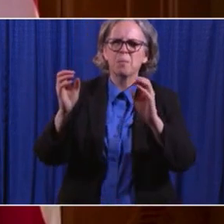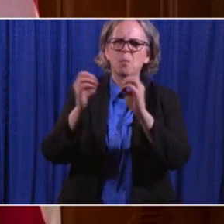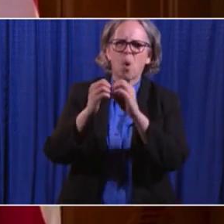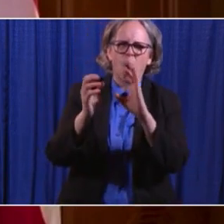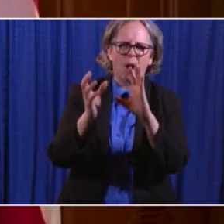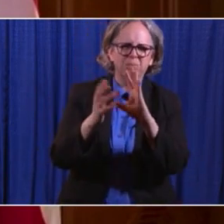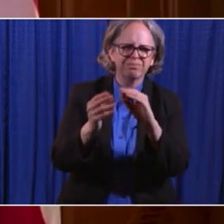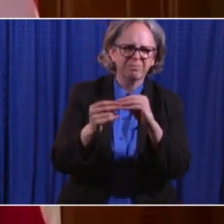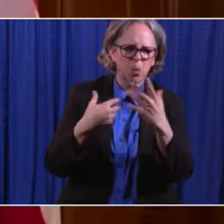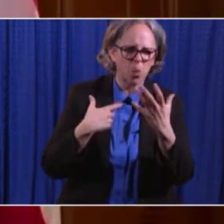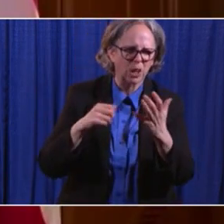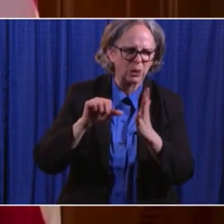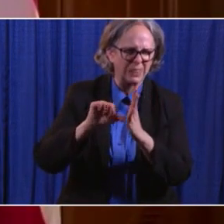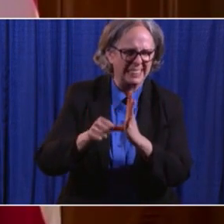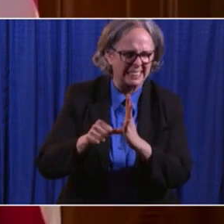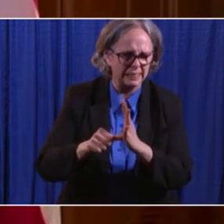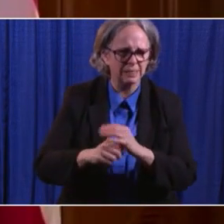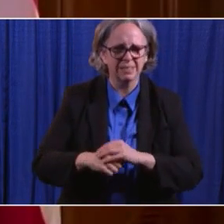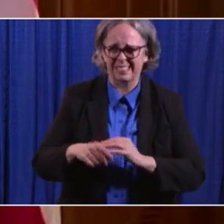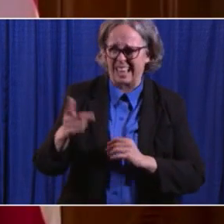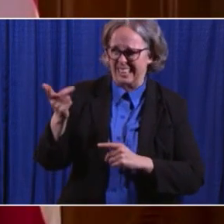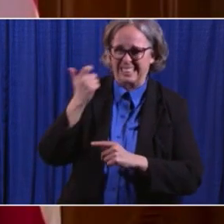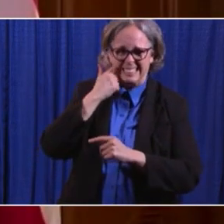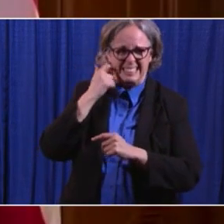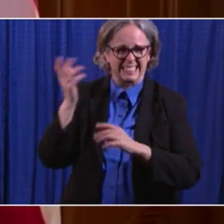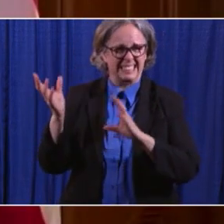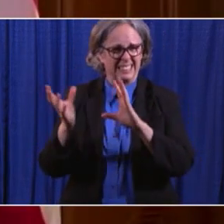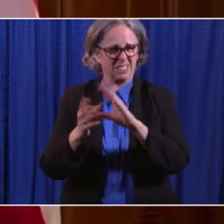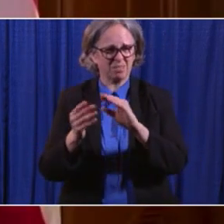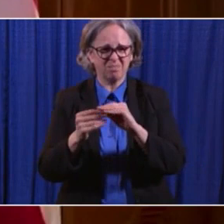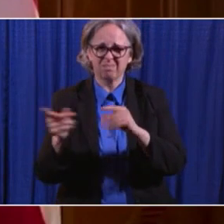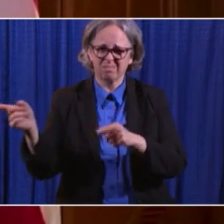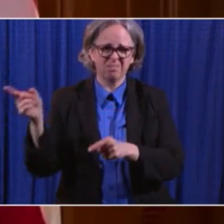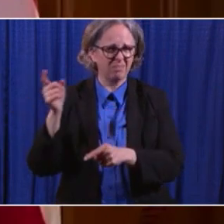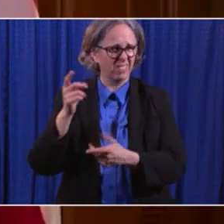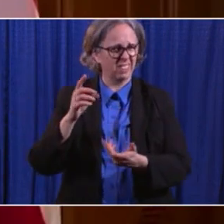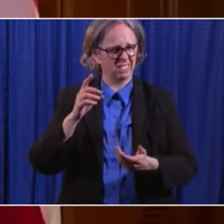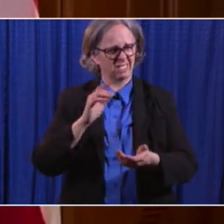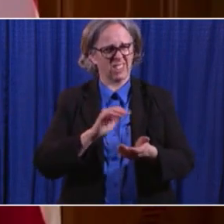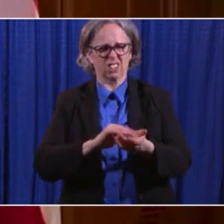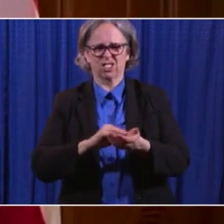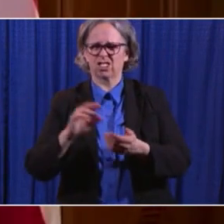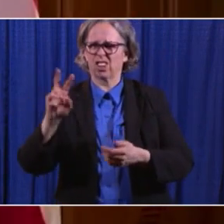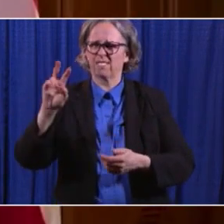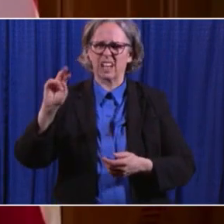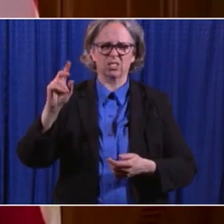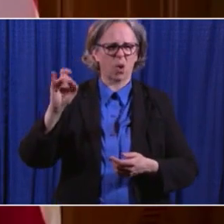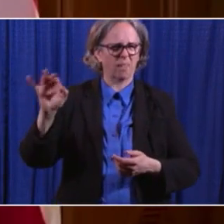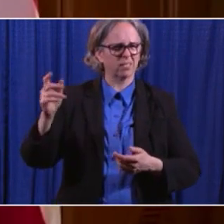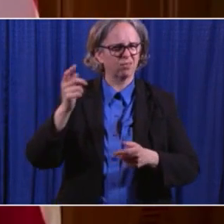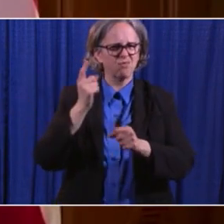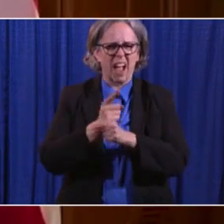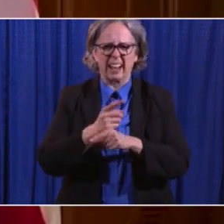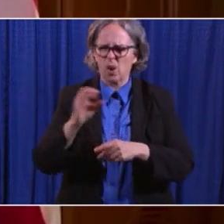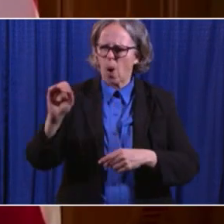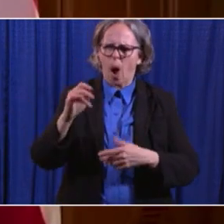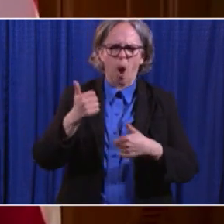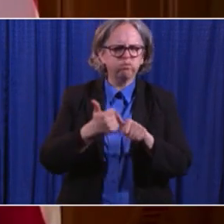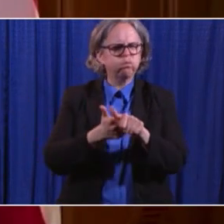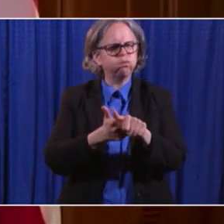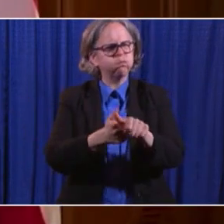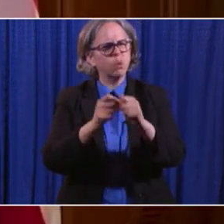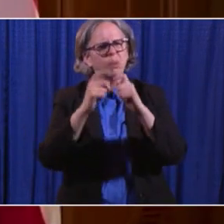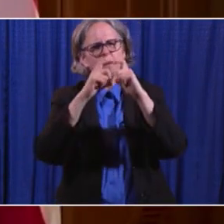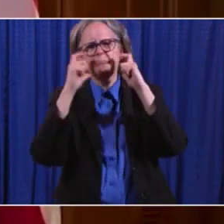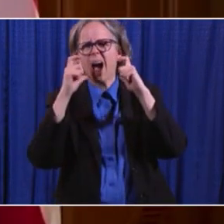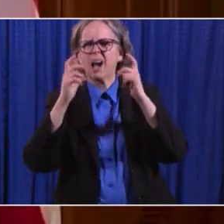Vanderhoff said, Ohioans are doing exceedingly well. We look at these numbers every day. We're still running